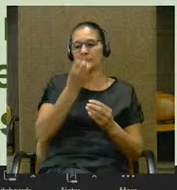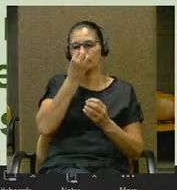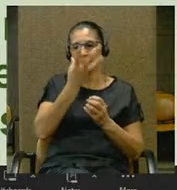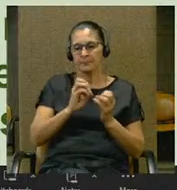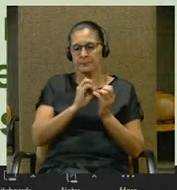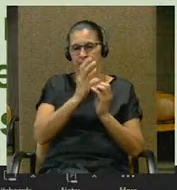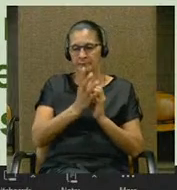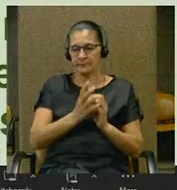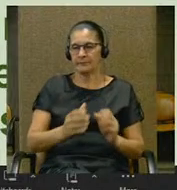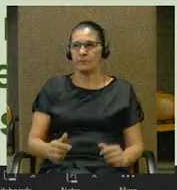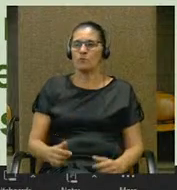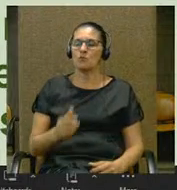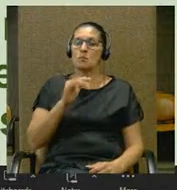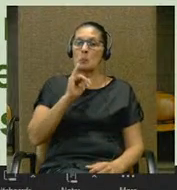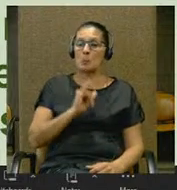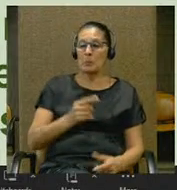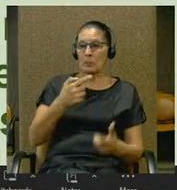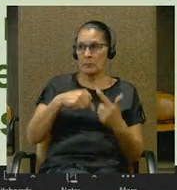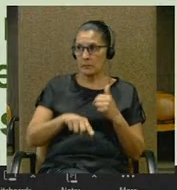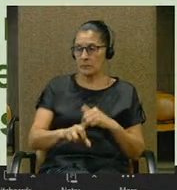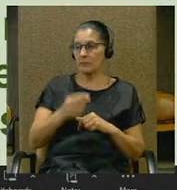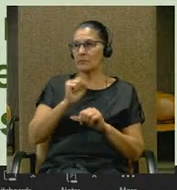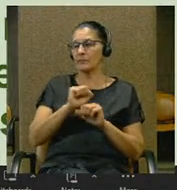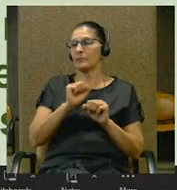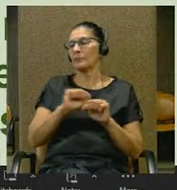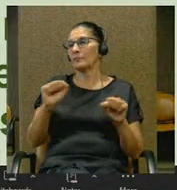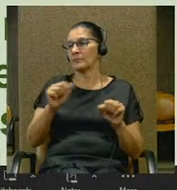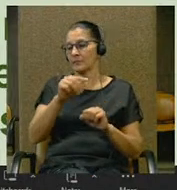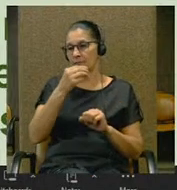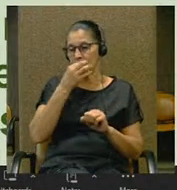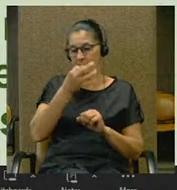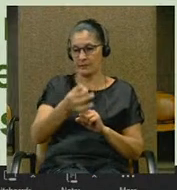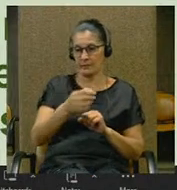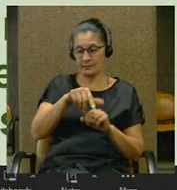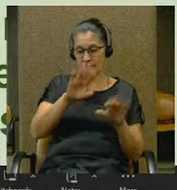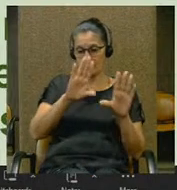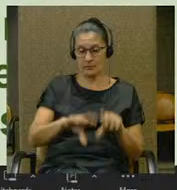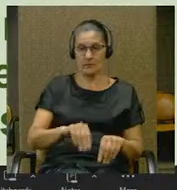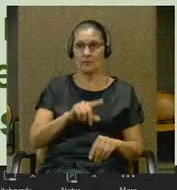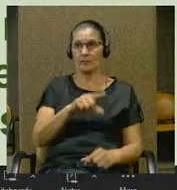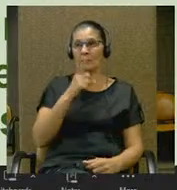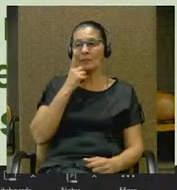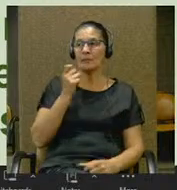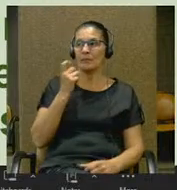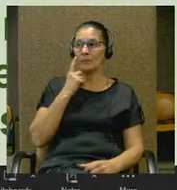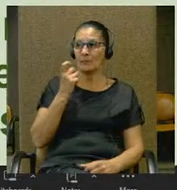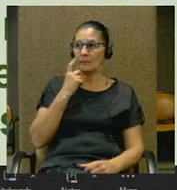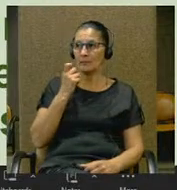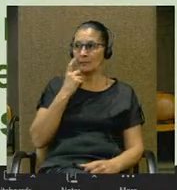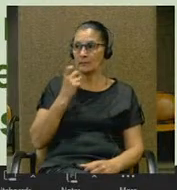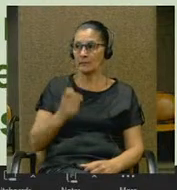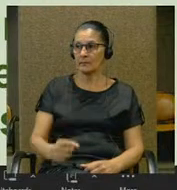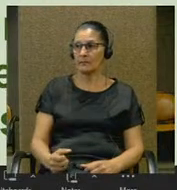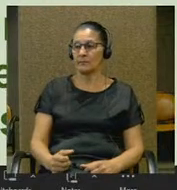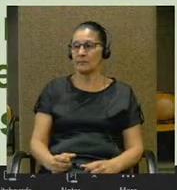the introduction of synthetic opioids. So what can we learn from these